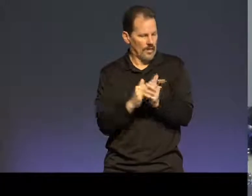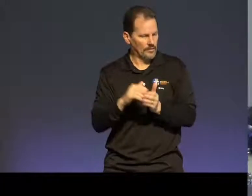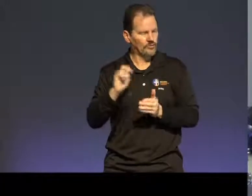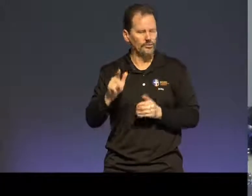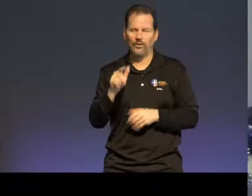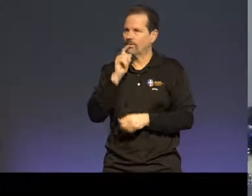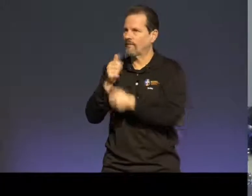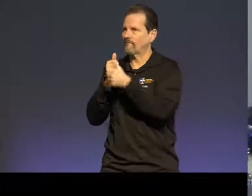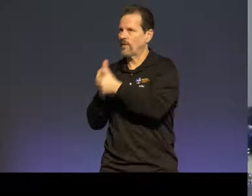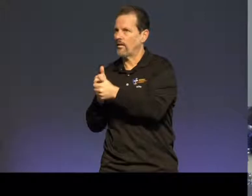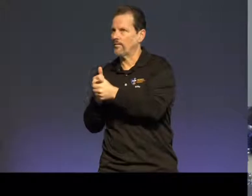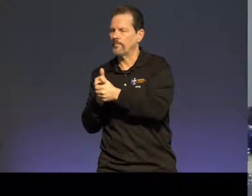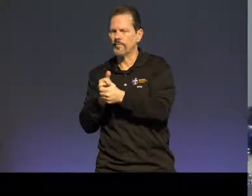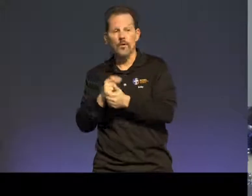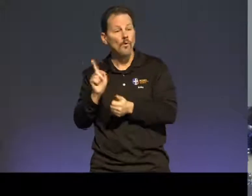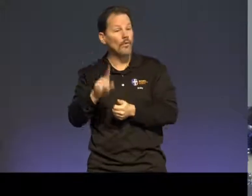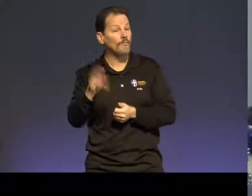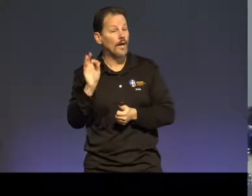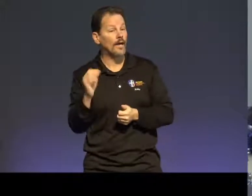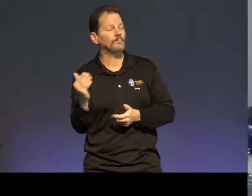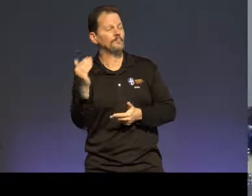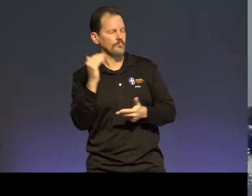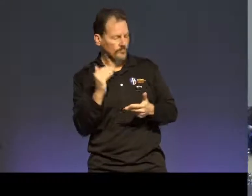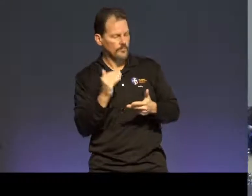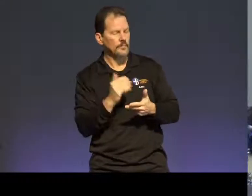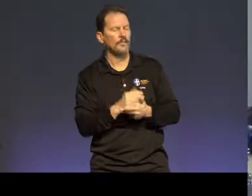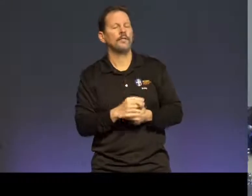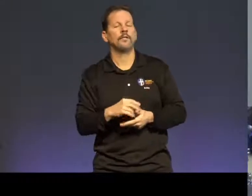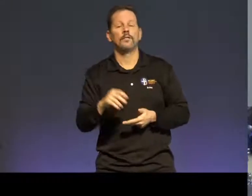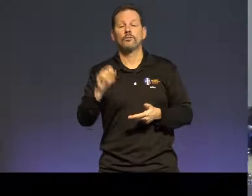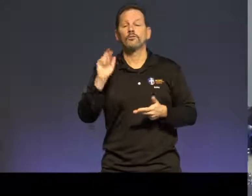Where do I get that from? Let's go down, and here's my third point. Saul sinned.